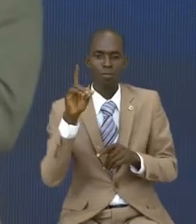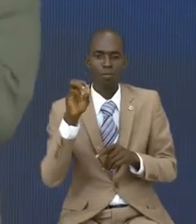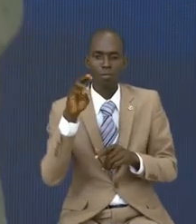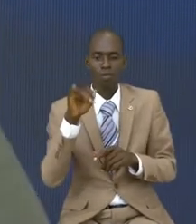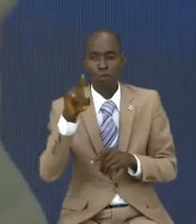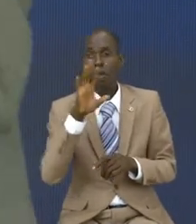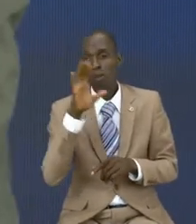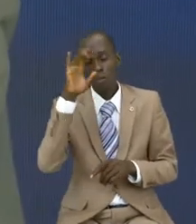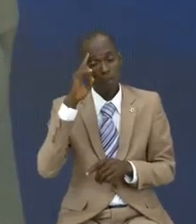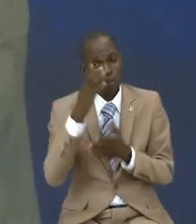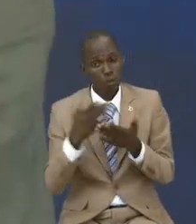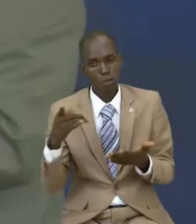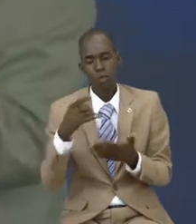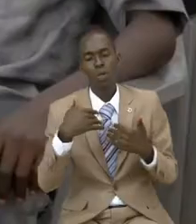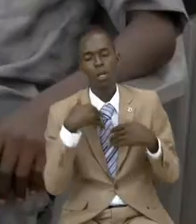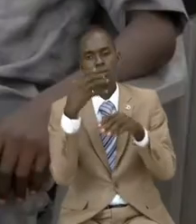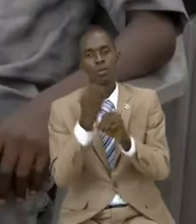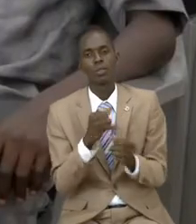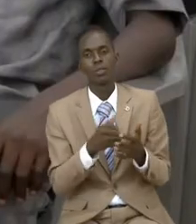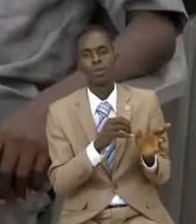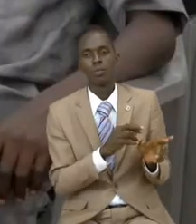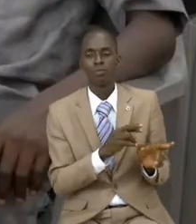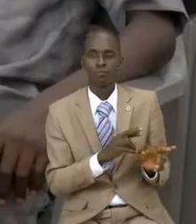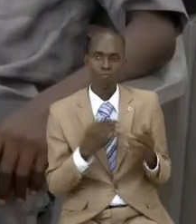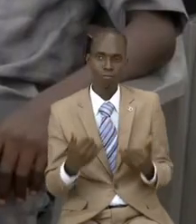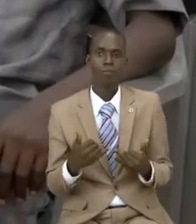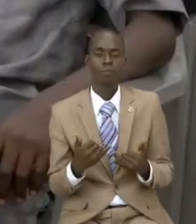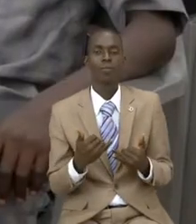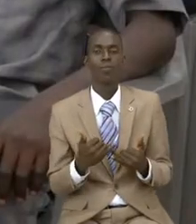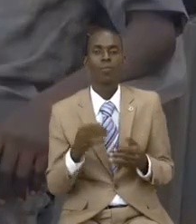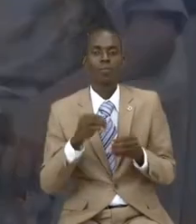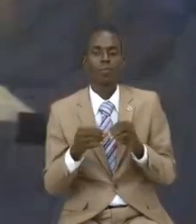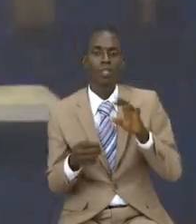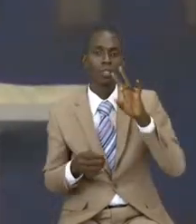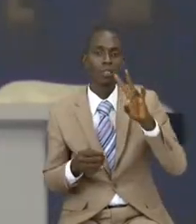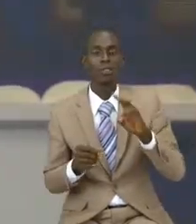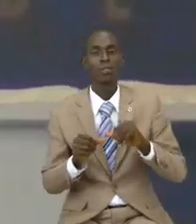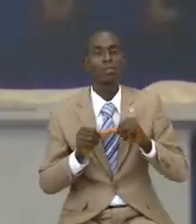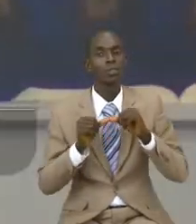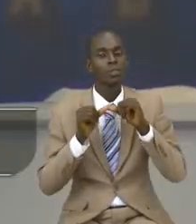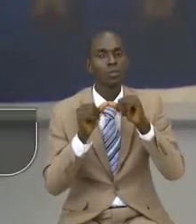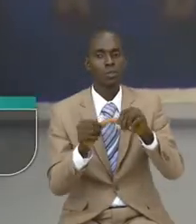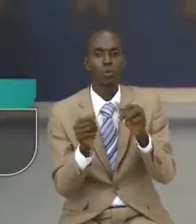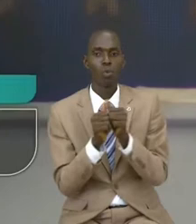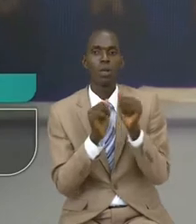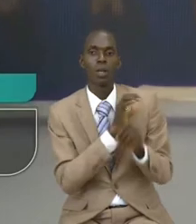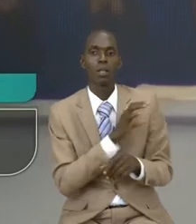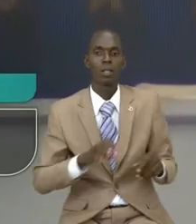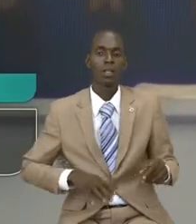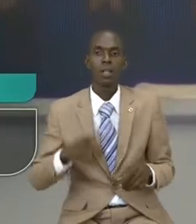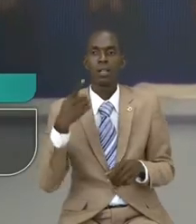something, you've got it already. Number seven, continue with Christ the